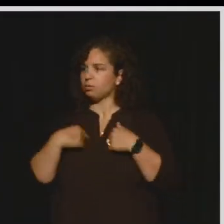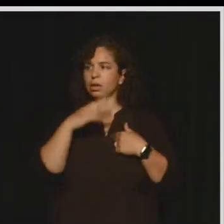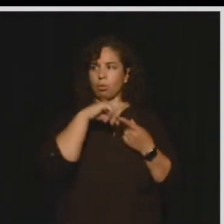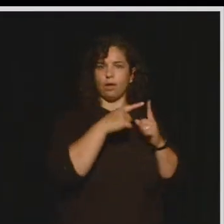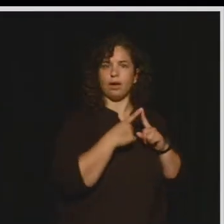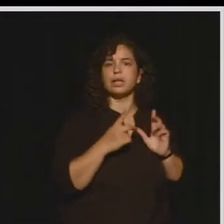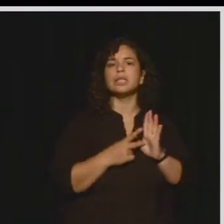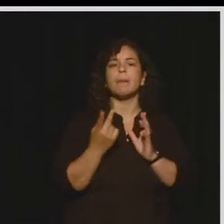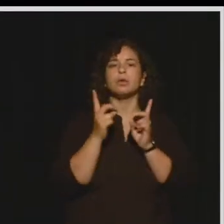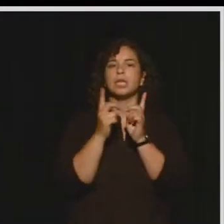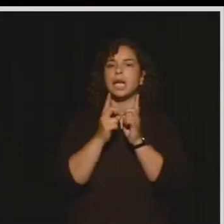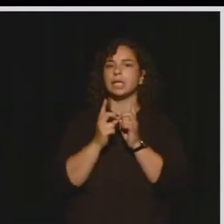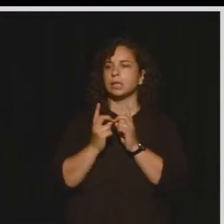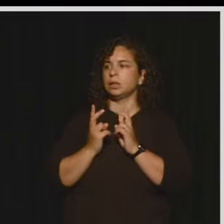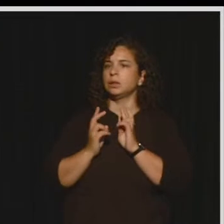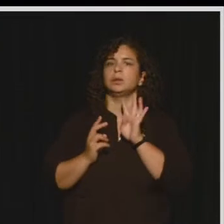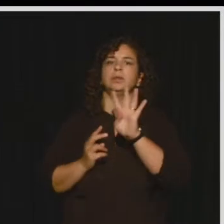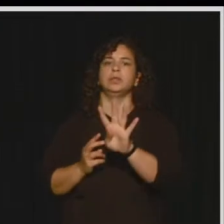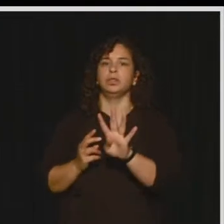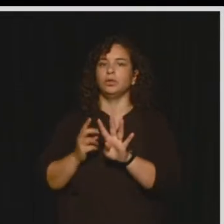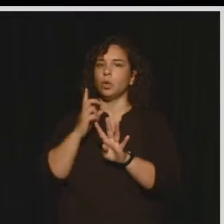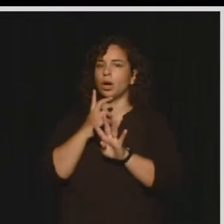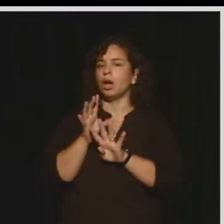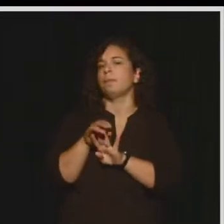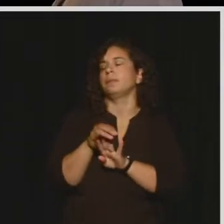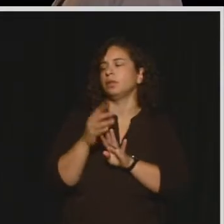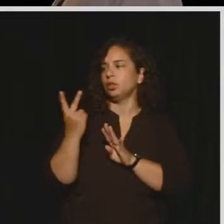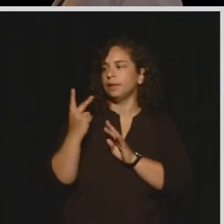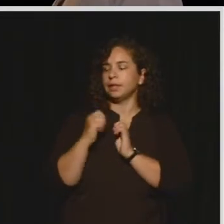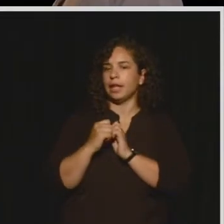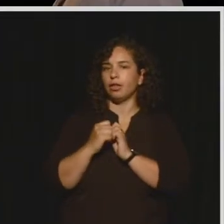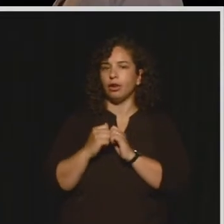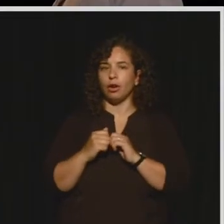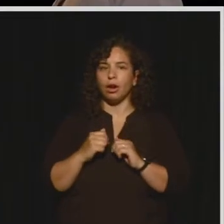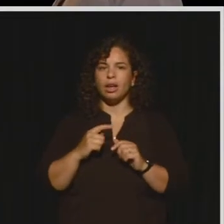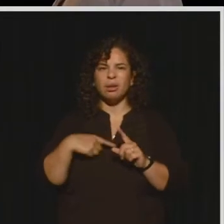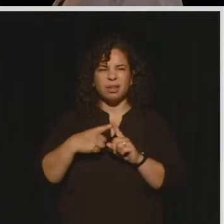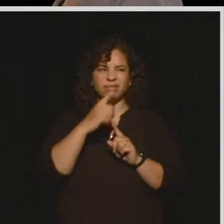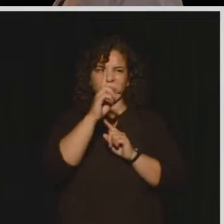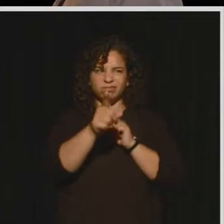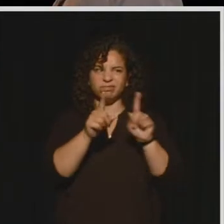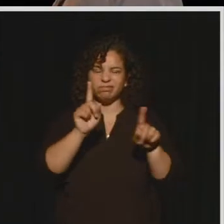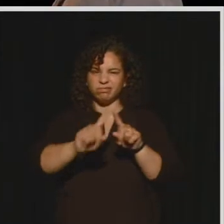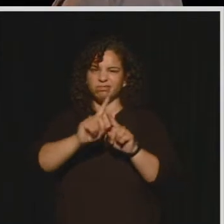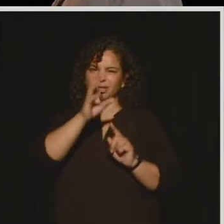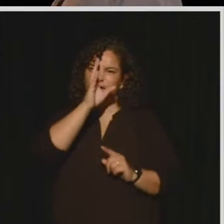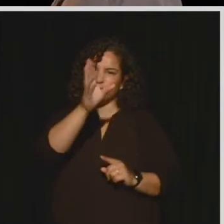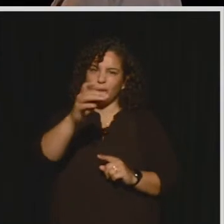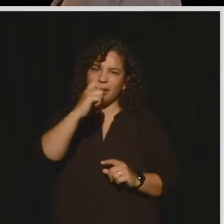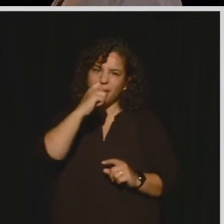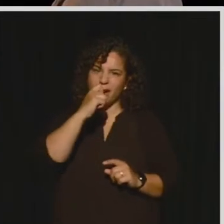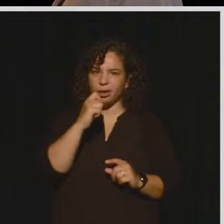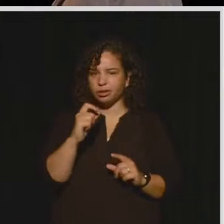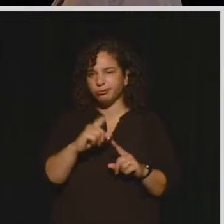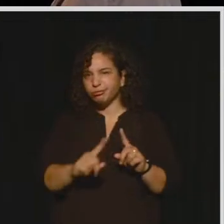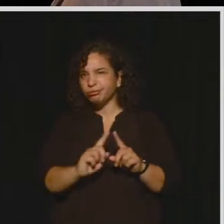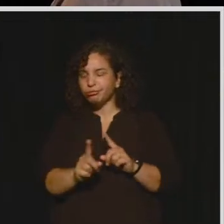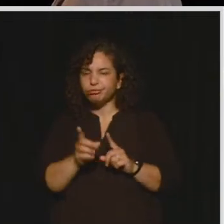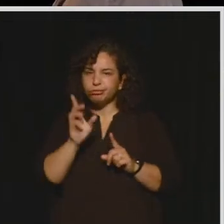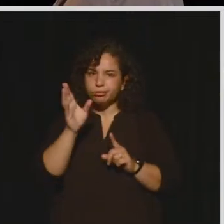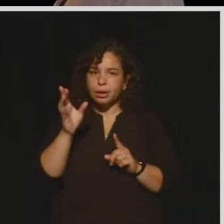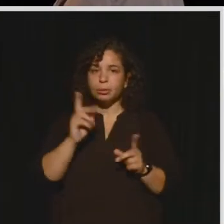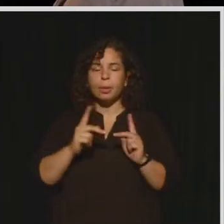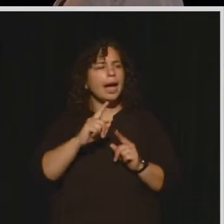We found out the names of all the straight bars, so when people said, where did you go last night, we could say the name of the straight bar. When